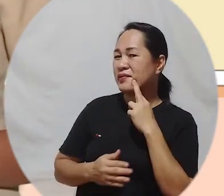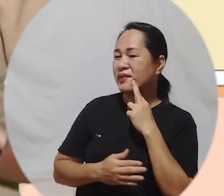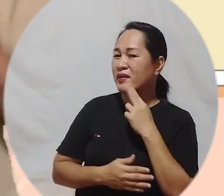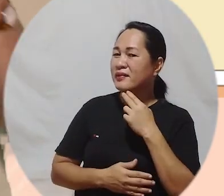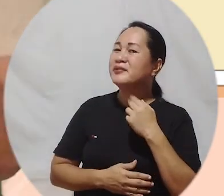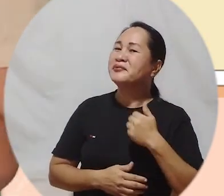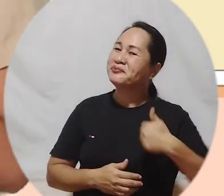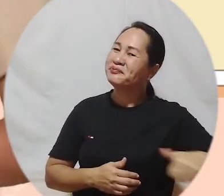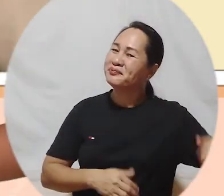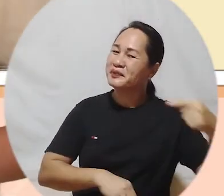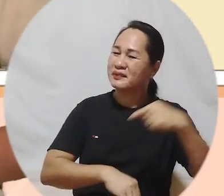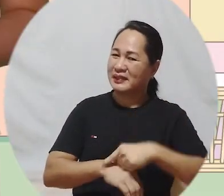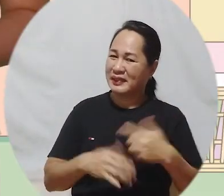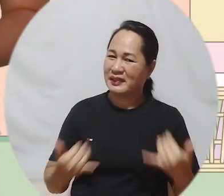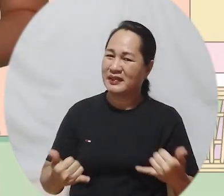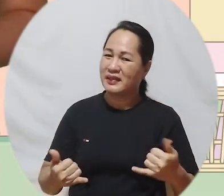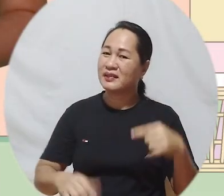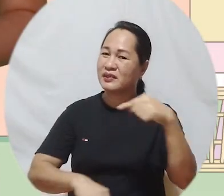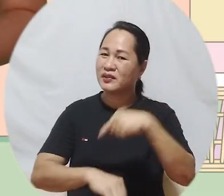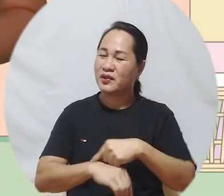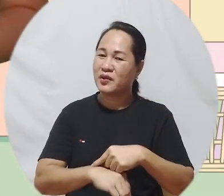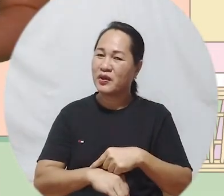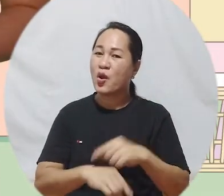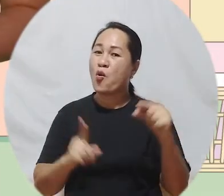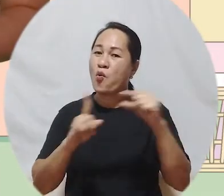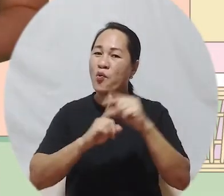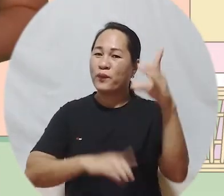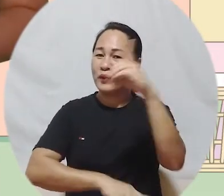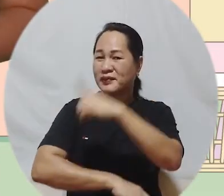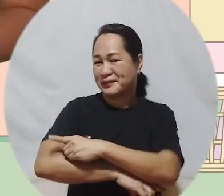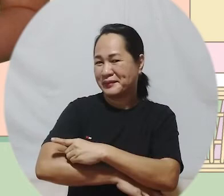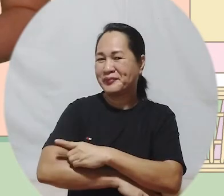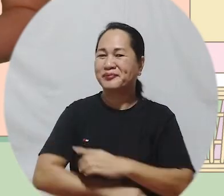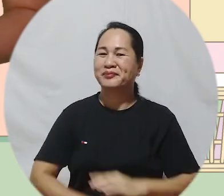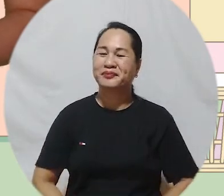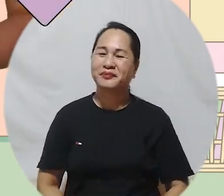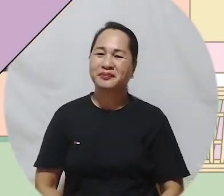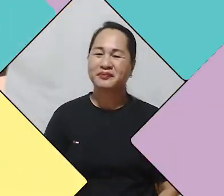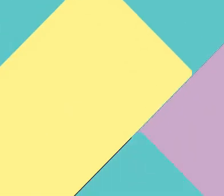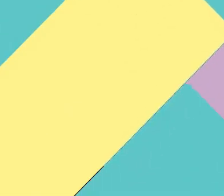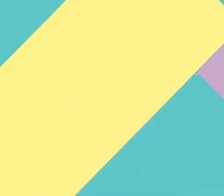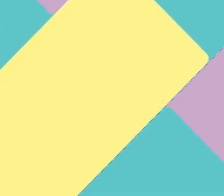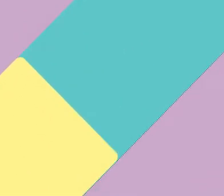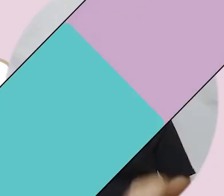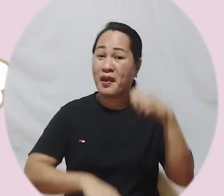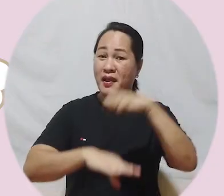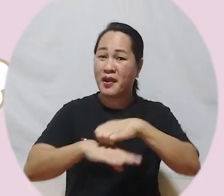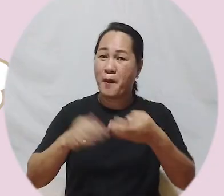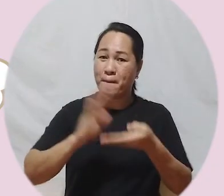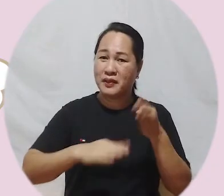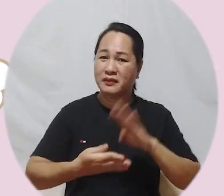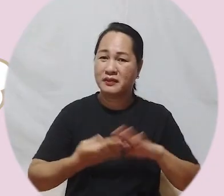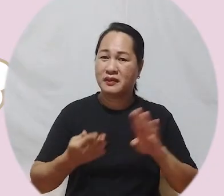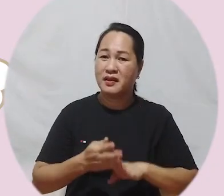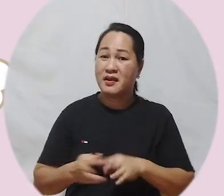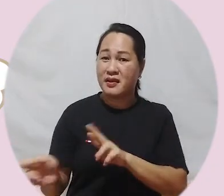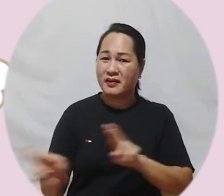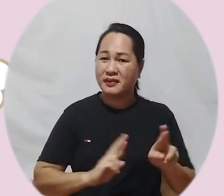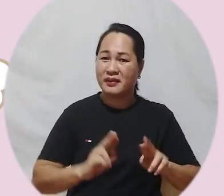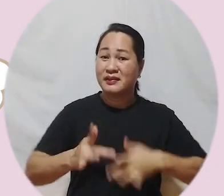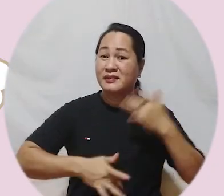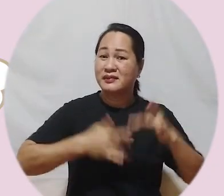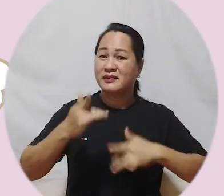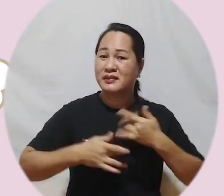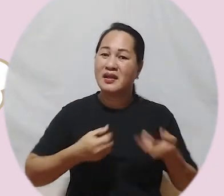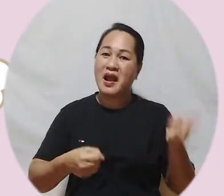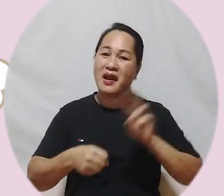Rose D, anytime. Now, it's time for our Word of the Day segment. Our English buddies here are